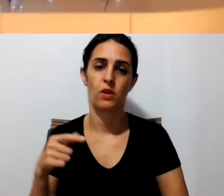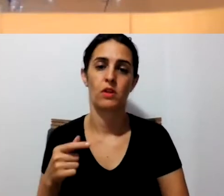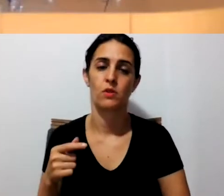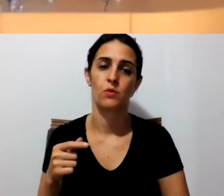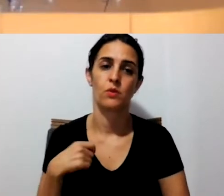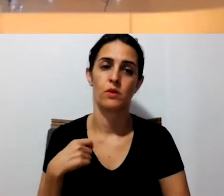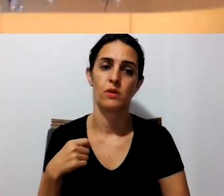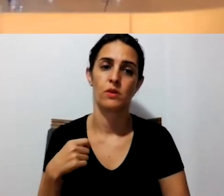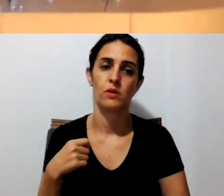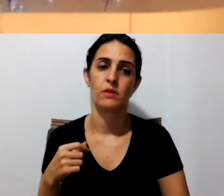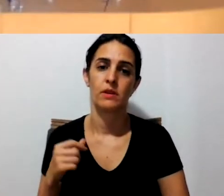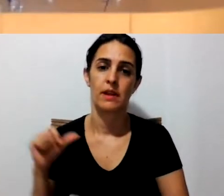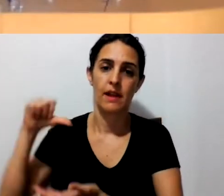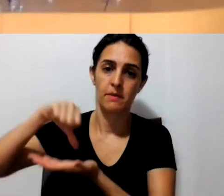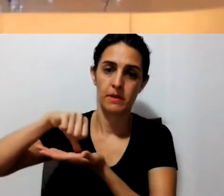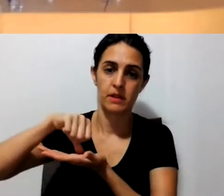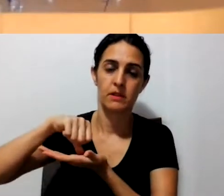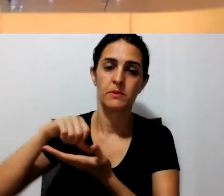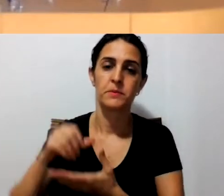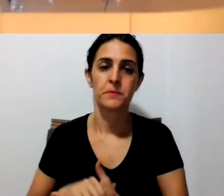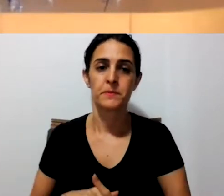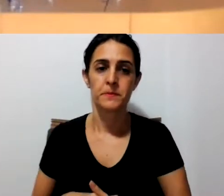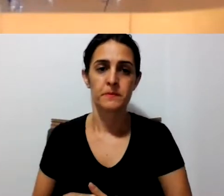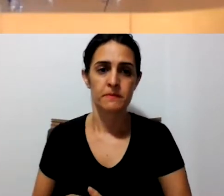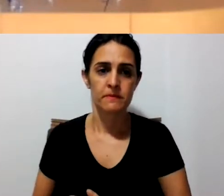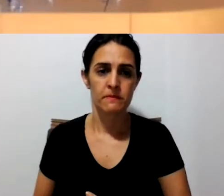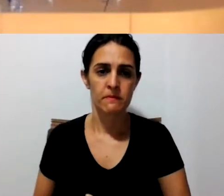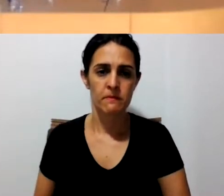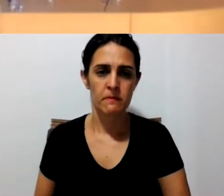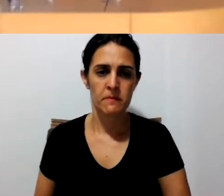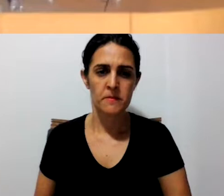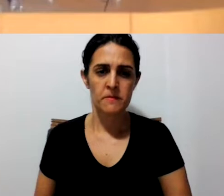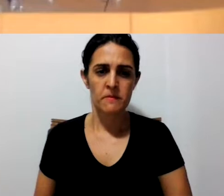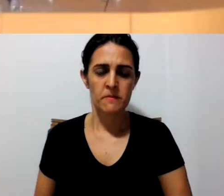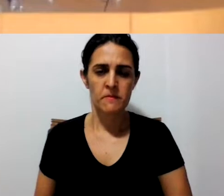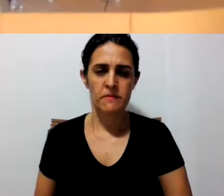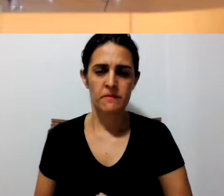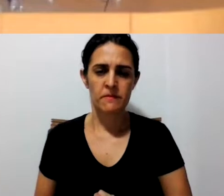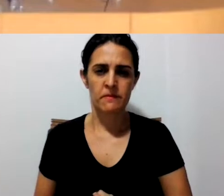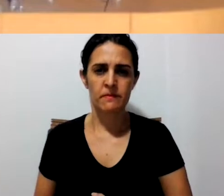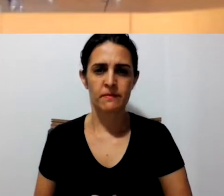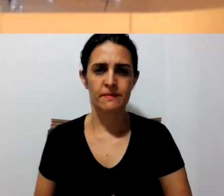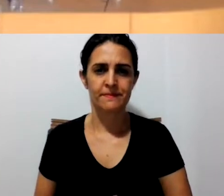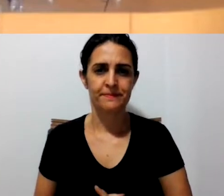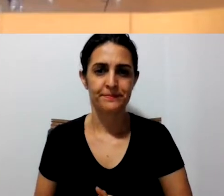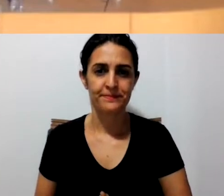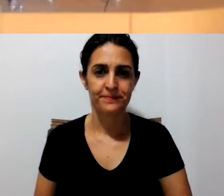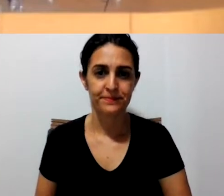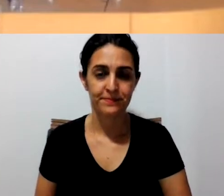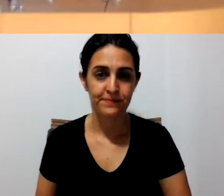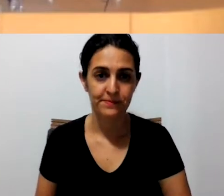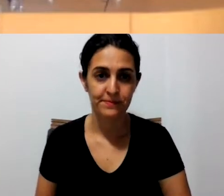with other countries in order to avoid the volatility of or